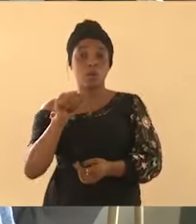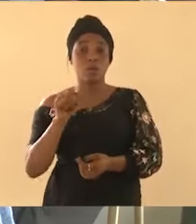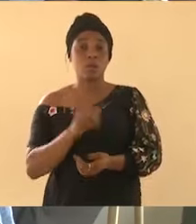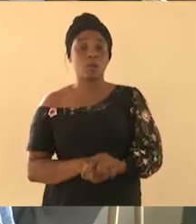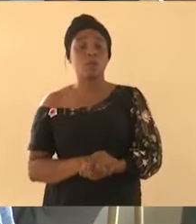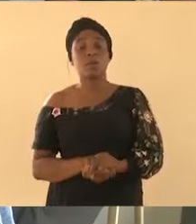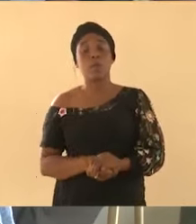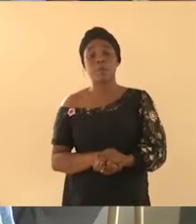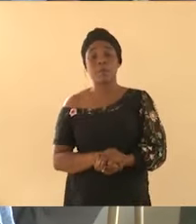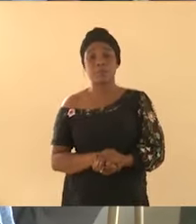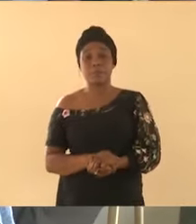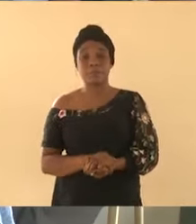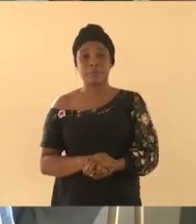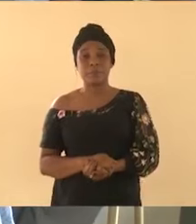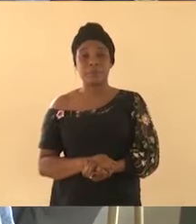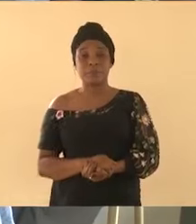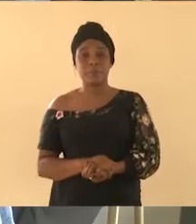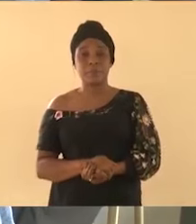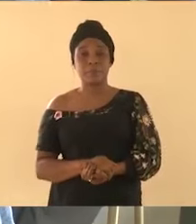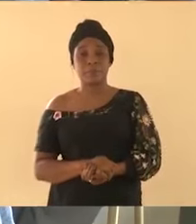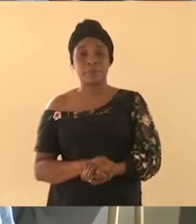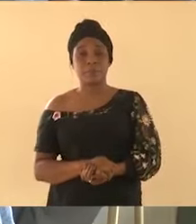You will not be worsted in Jesus' name. Amen.